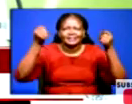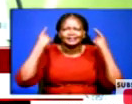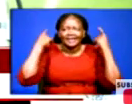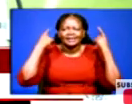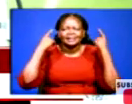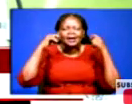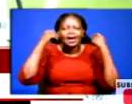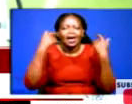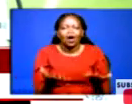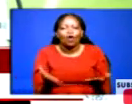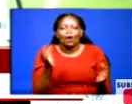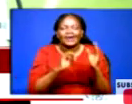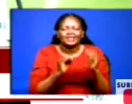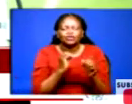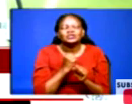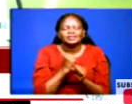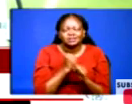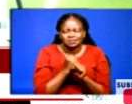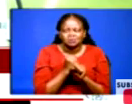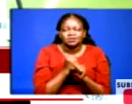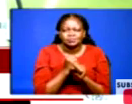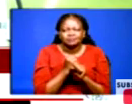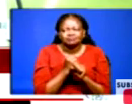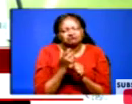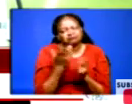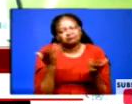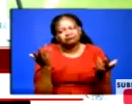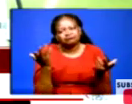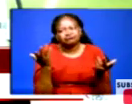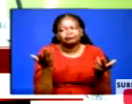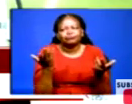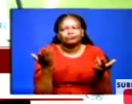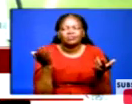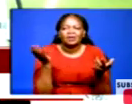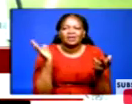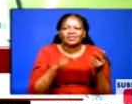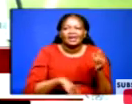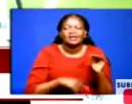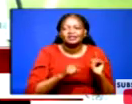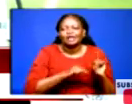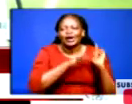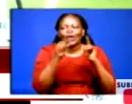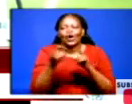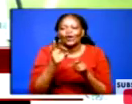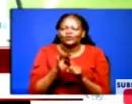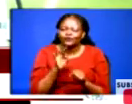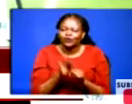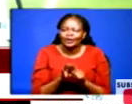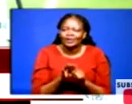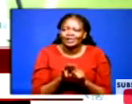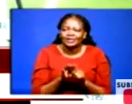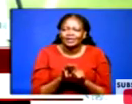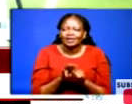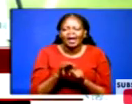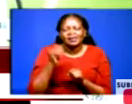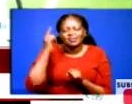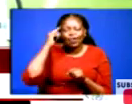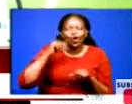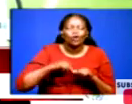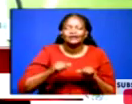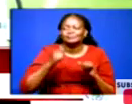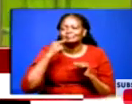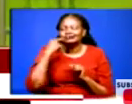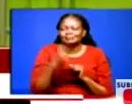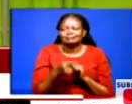how elections affect them, literally, apart from them just showing up to vote, then I think we'll continue seeing this dent in